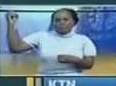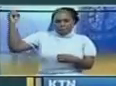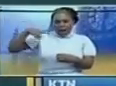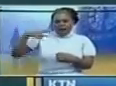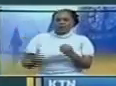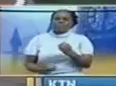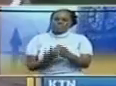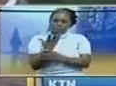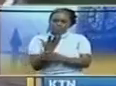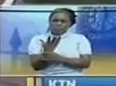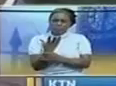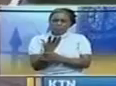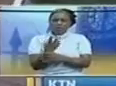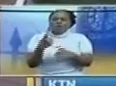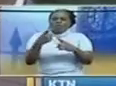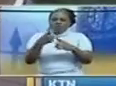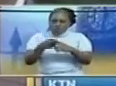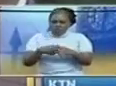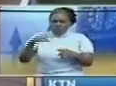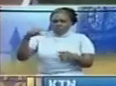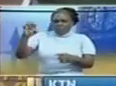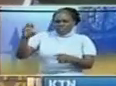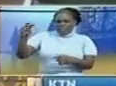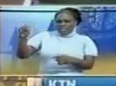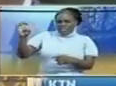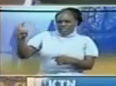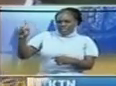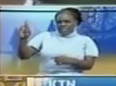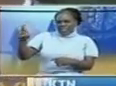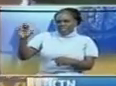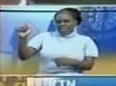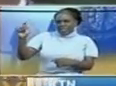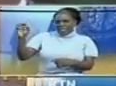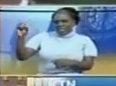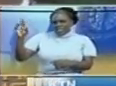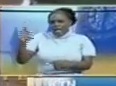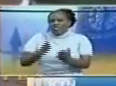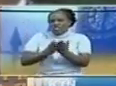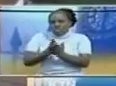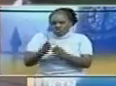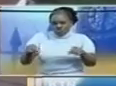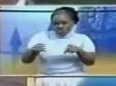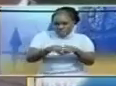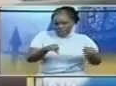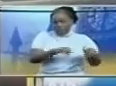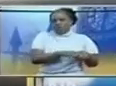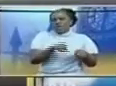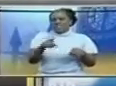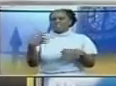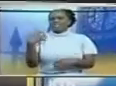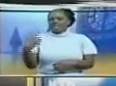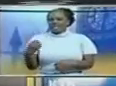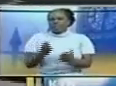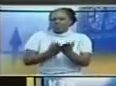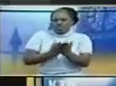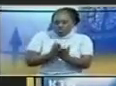is produced. From the generator through cables, this energy is passed